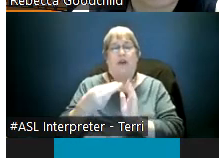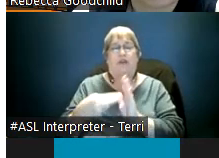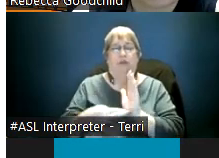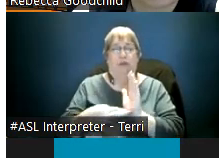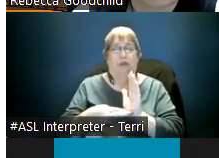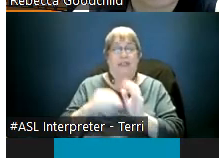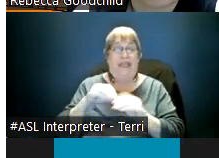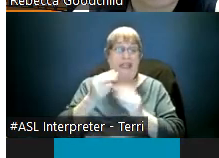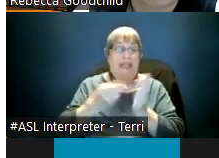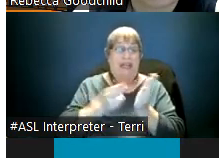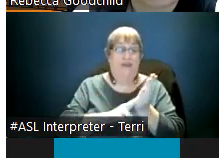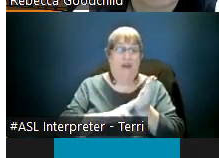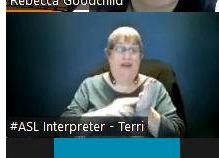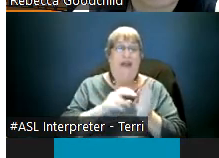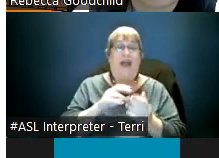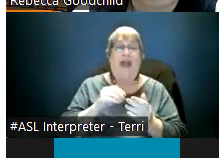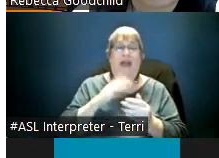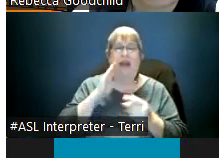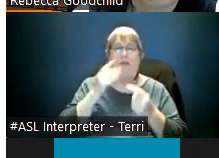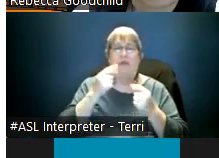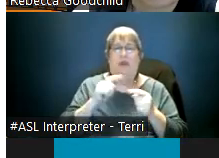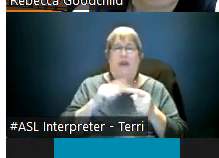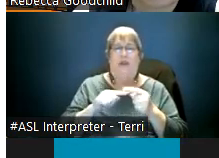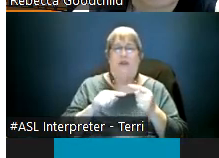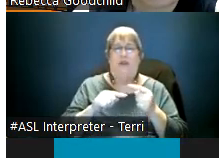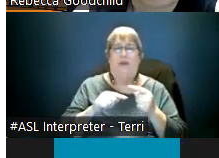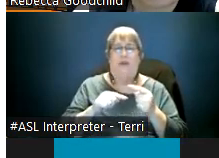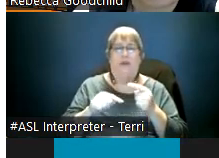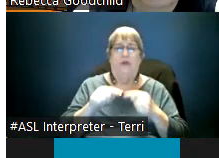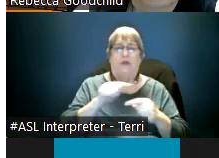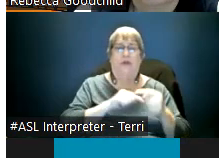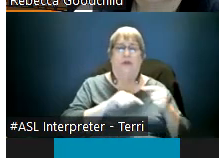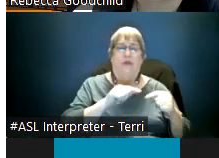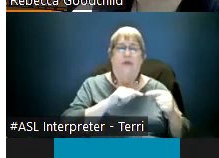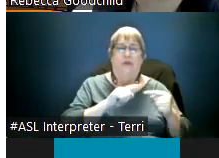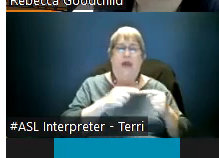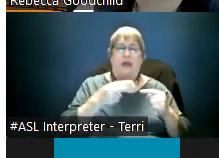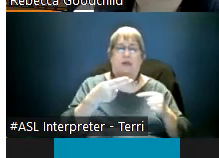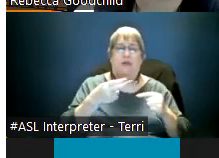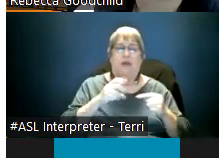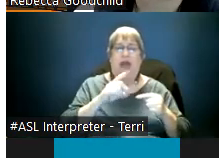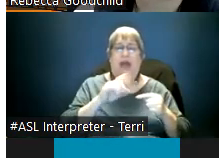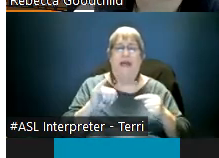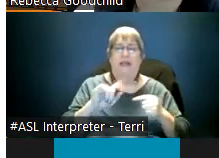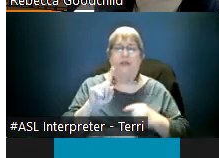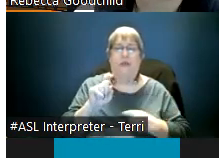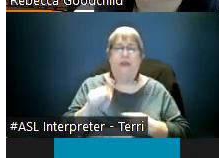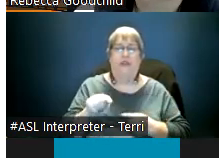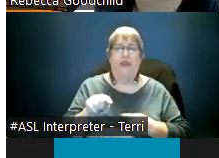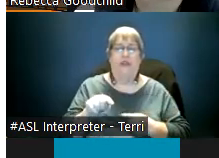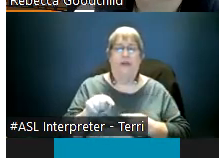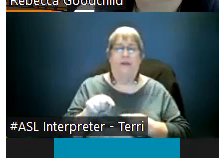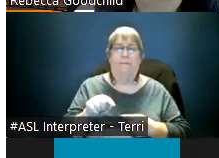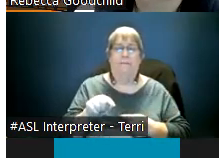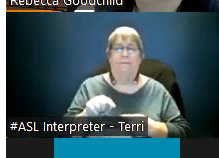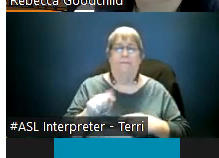important to note here. And I'm going to try to scroll back to Heiki's question as well a little bit earlier here. But in